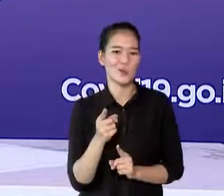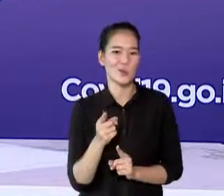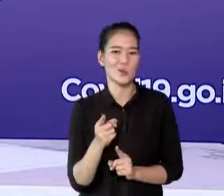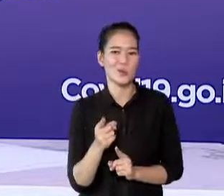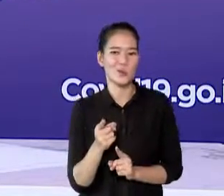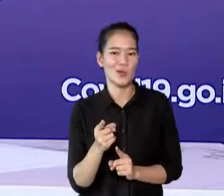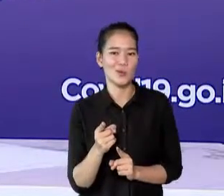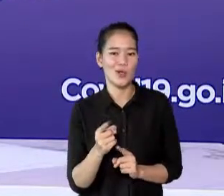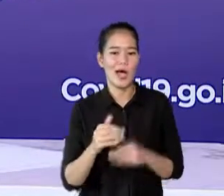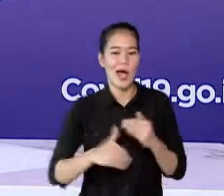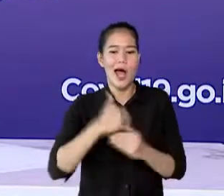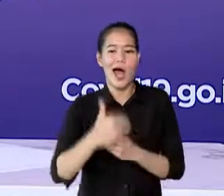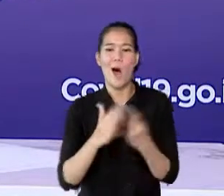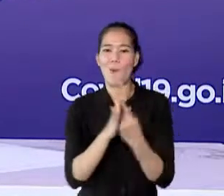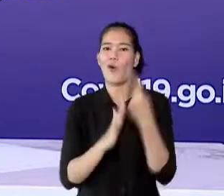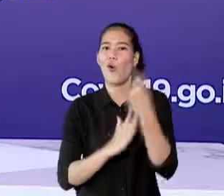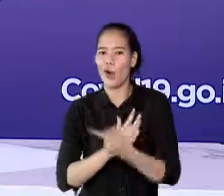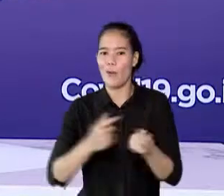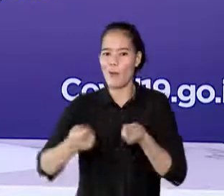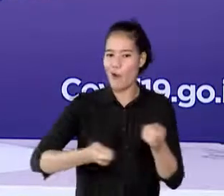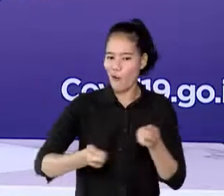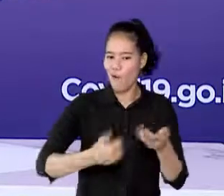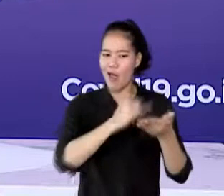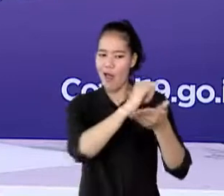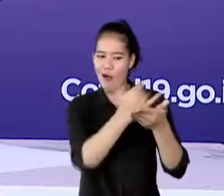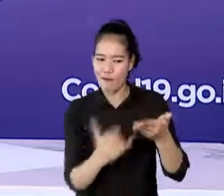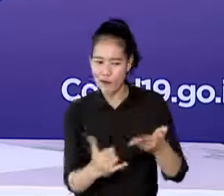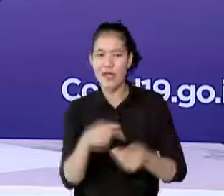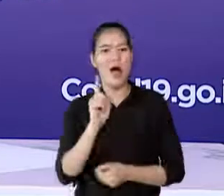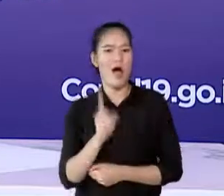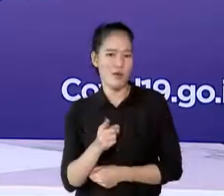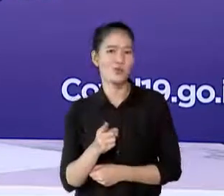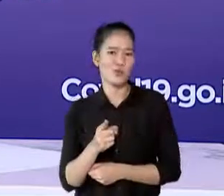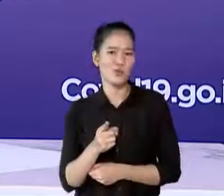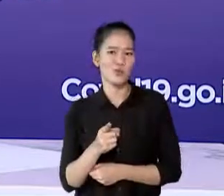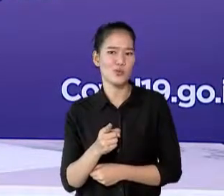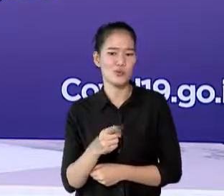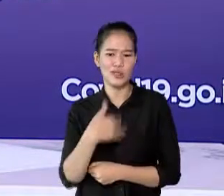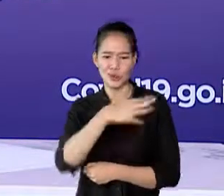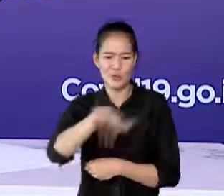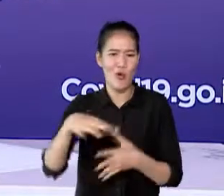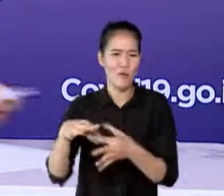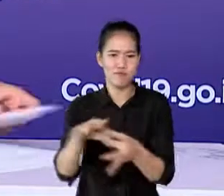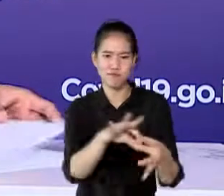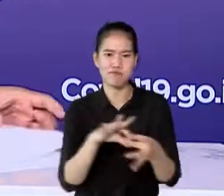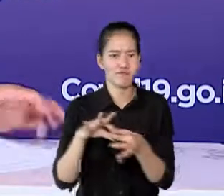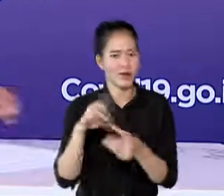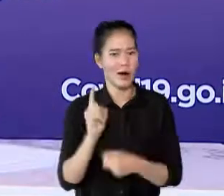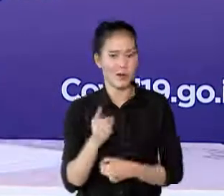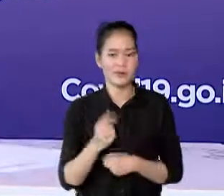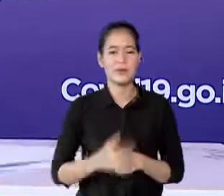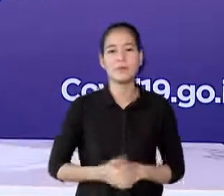by evaluating their control through both behavior change programs and also policies.